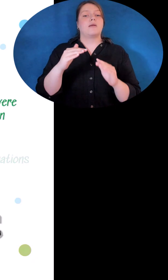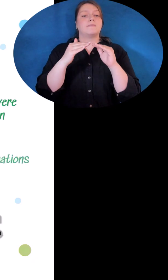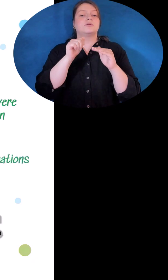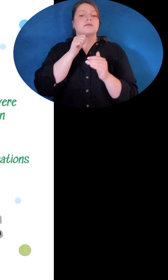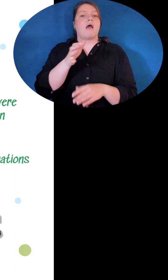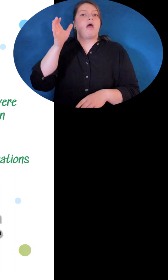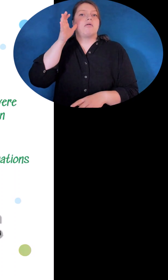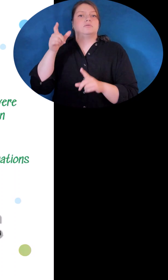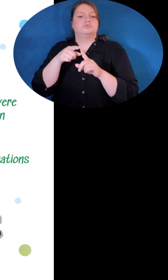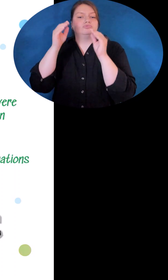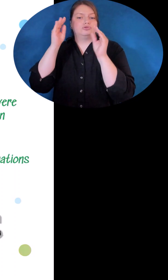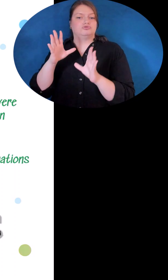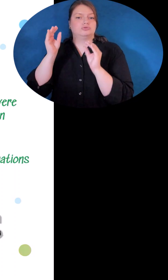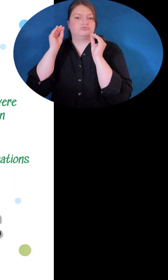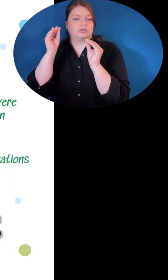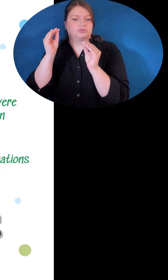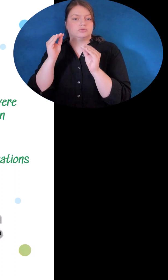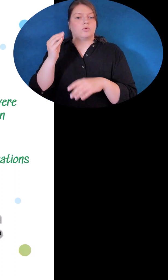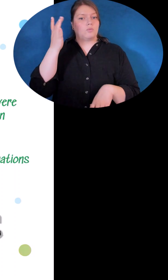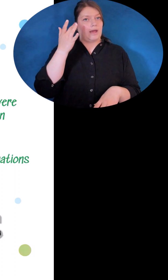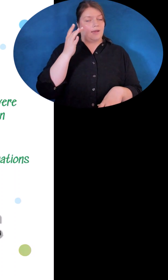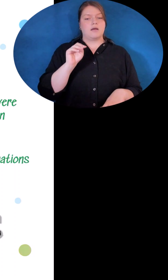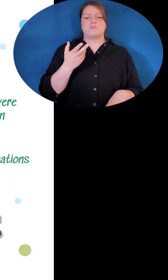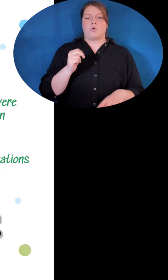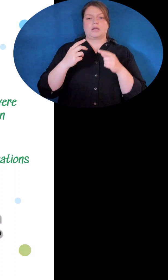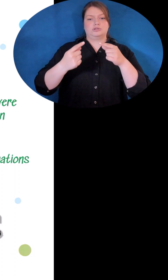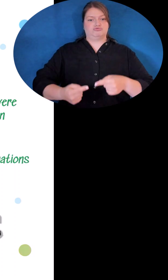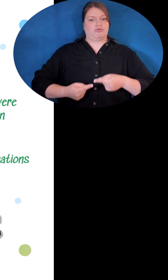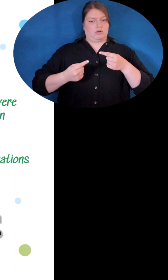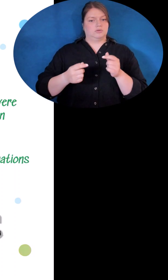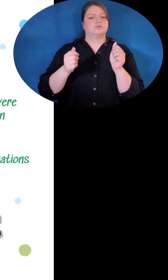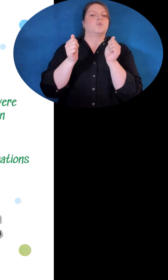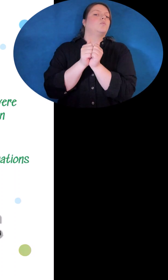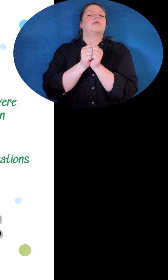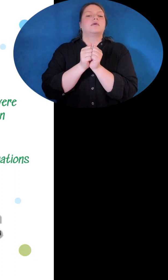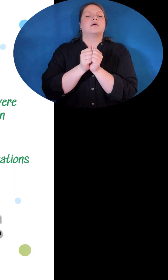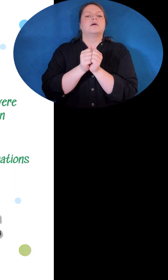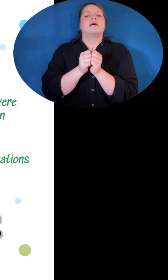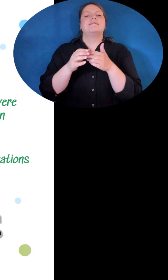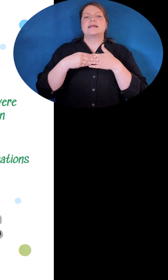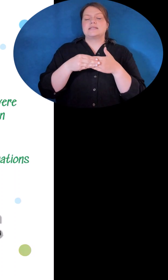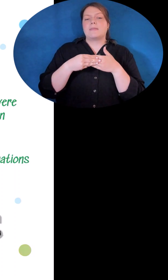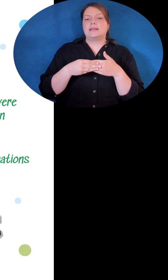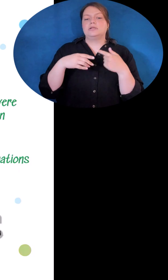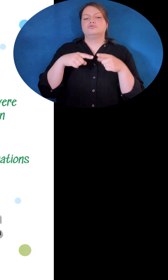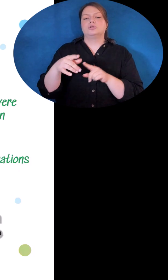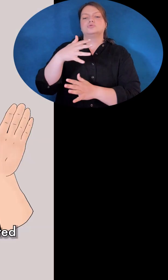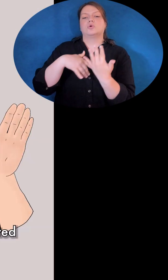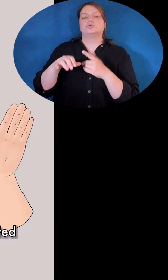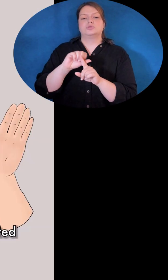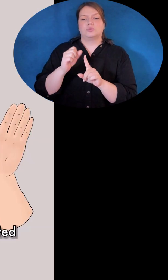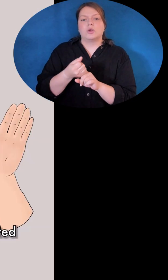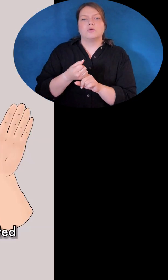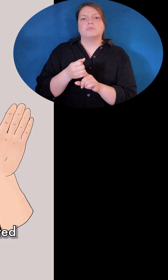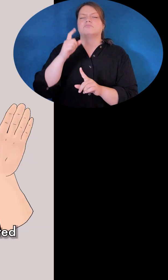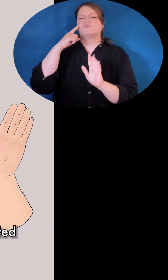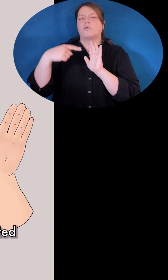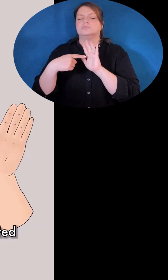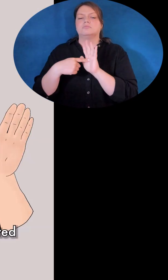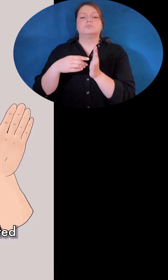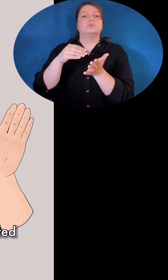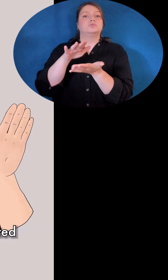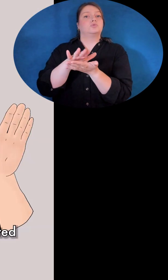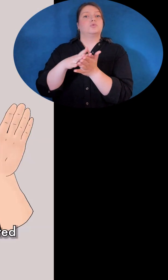instruction because Morgan struggles with flexibility in social situations, like when school rules aren't followed. This could lead